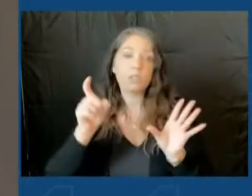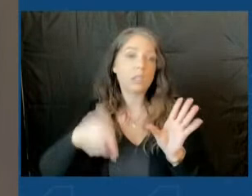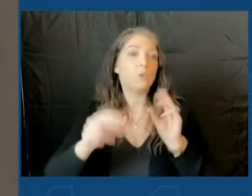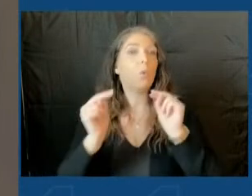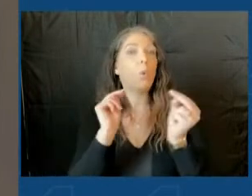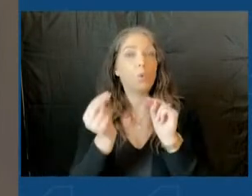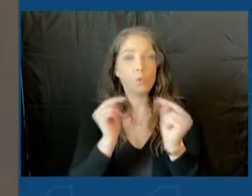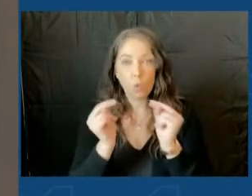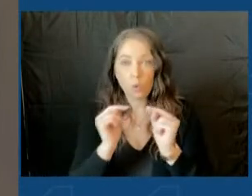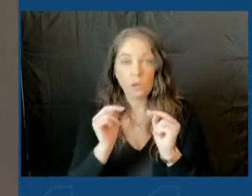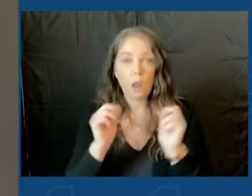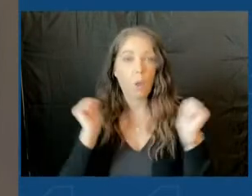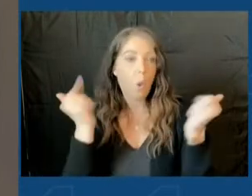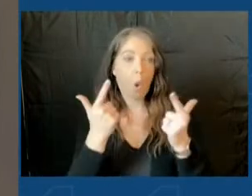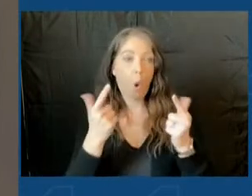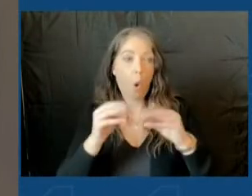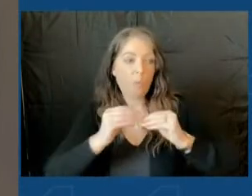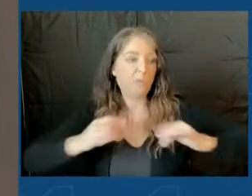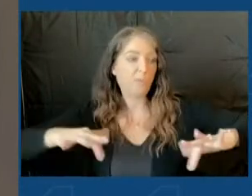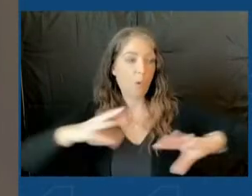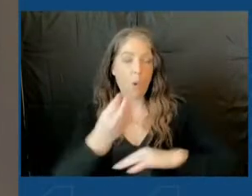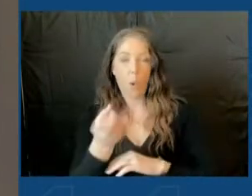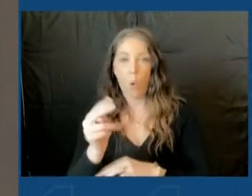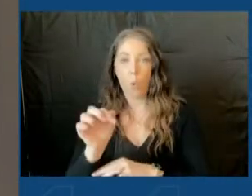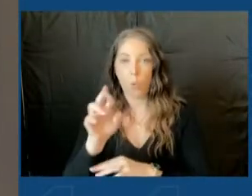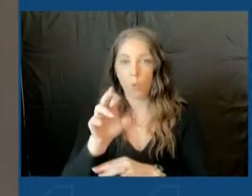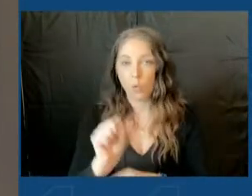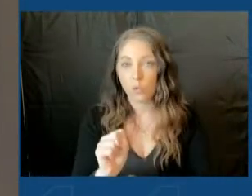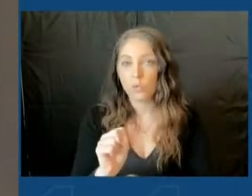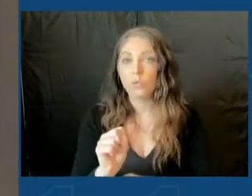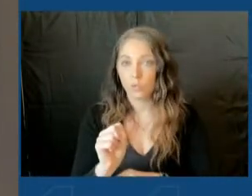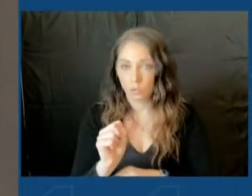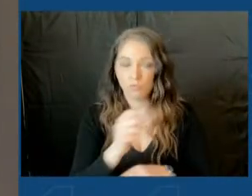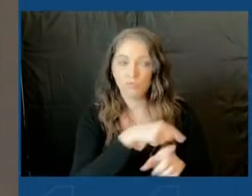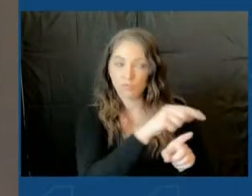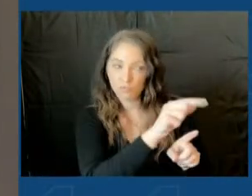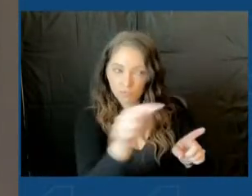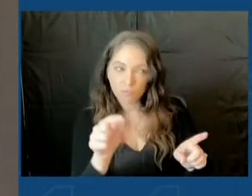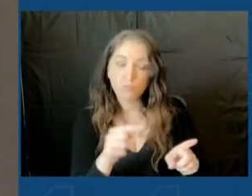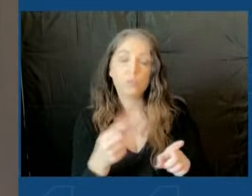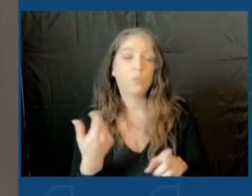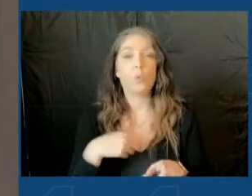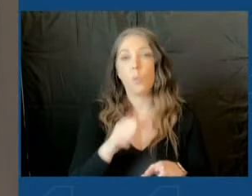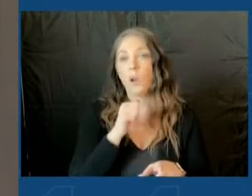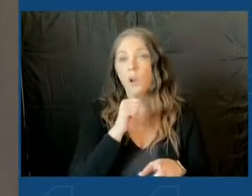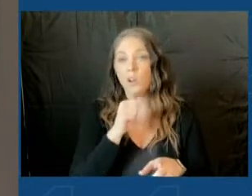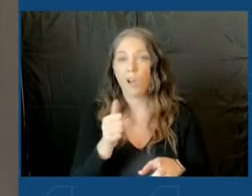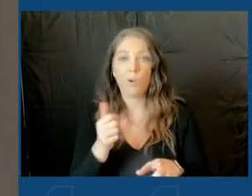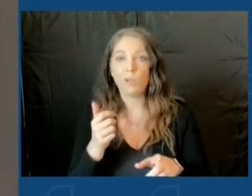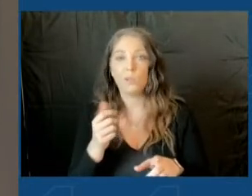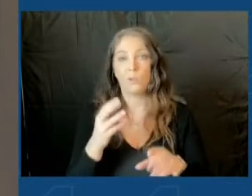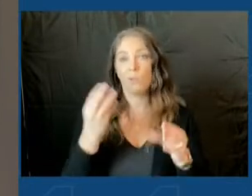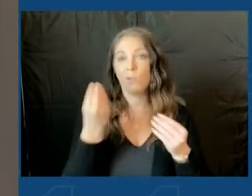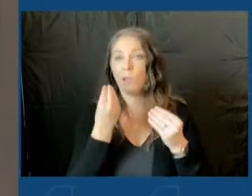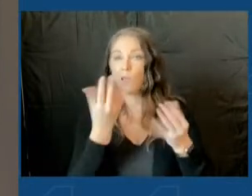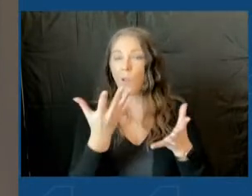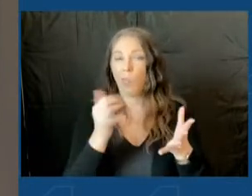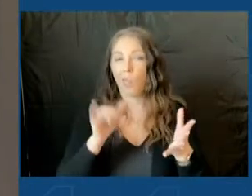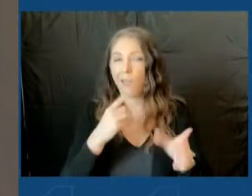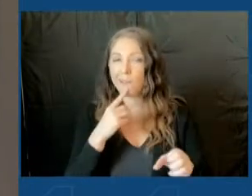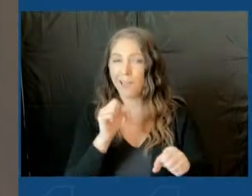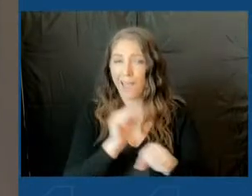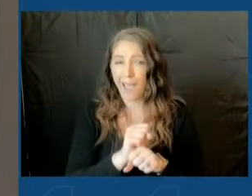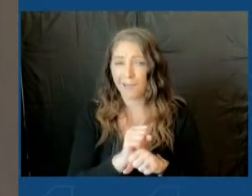all of the property owners that are there, and so we are not going to tip our hand on what we think that will actually